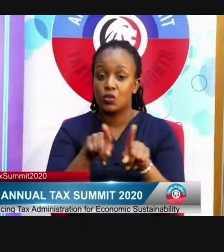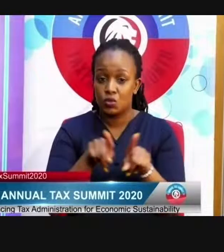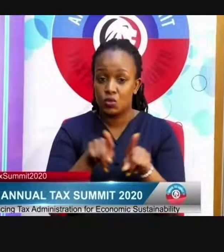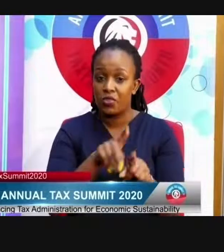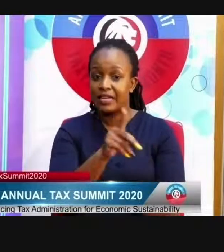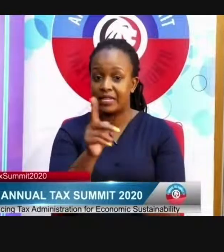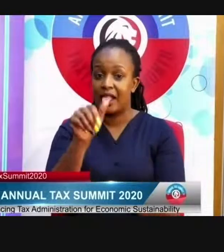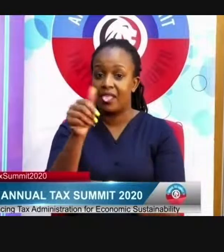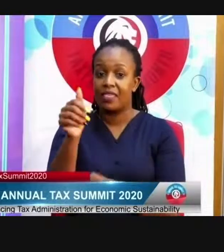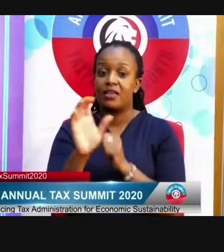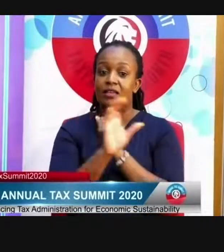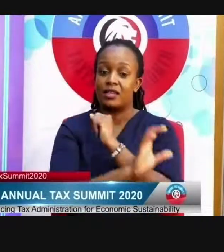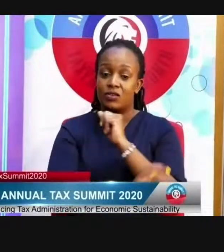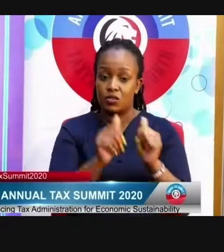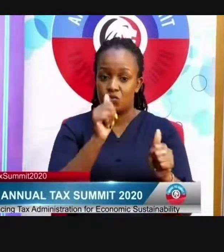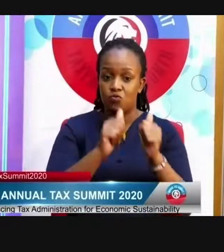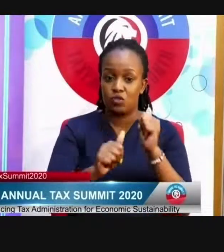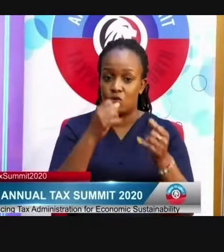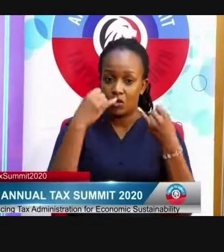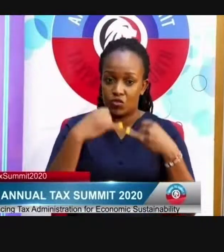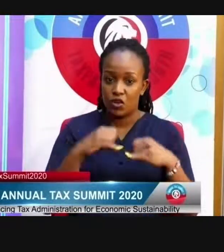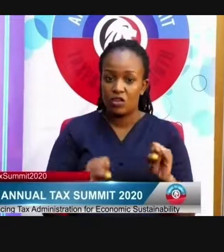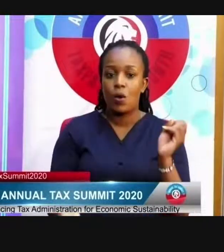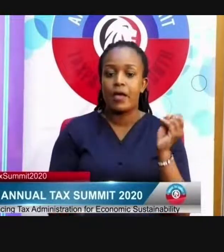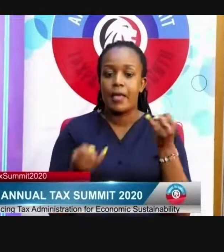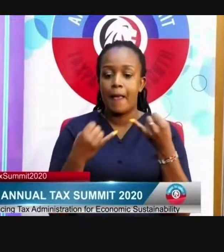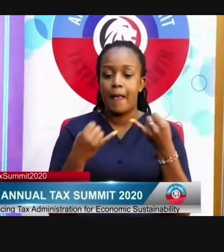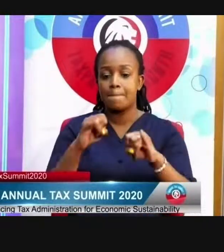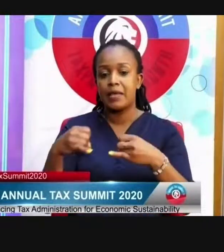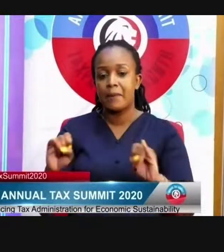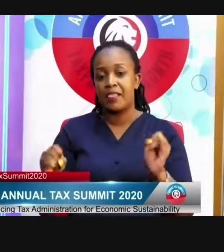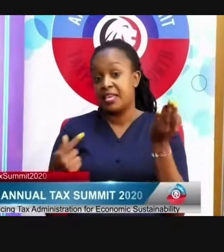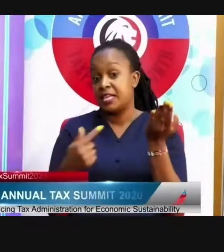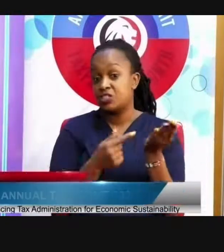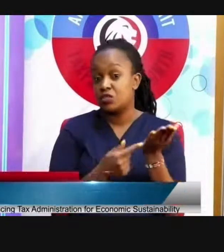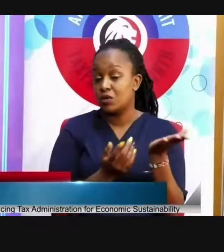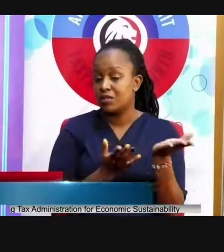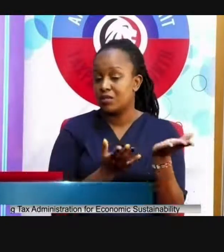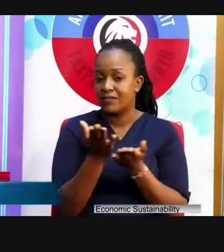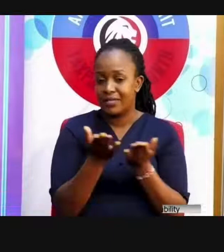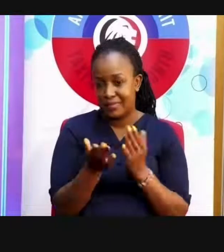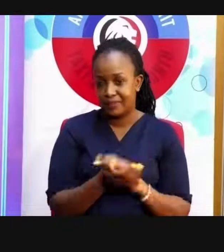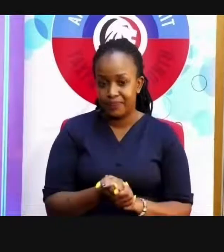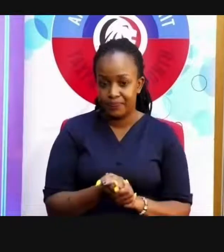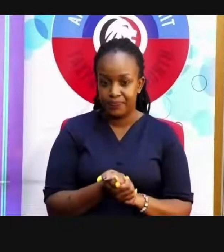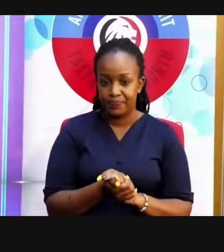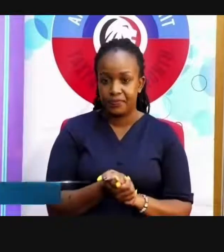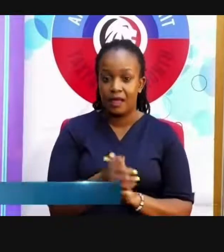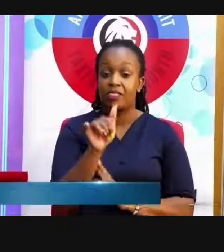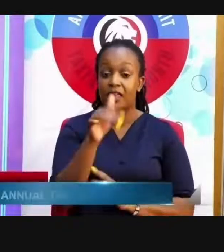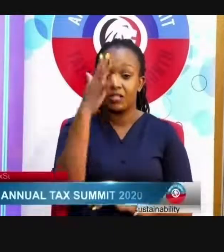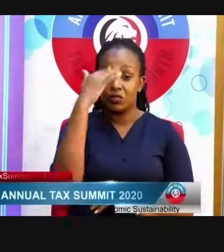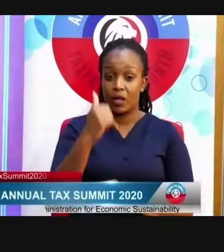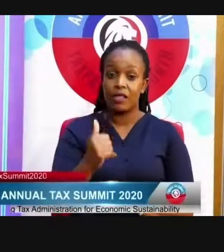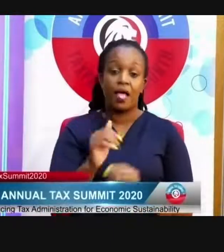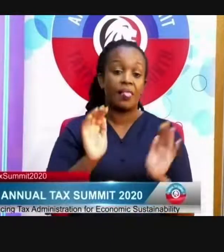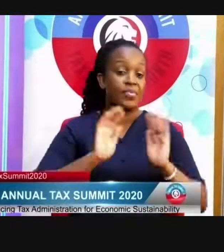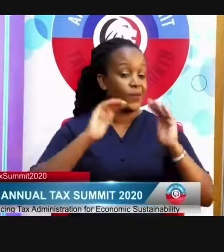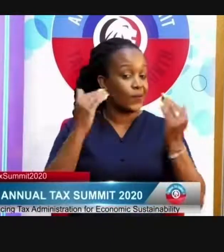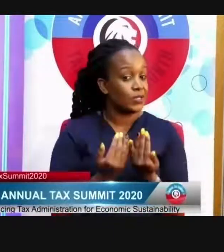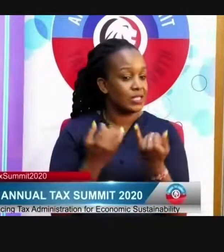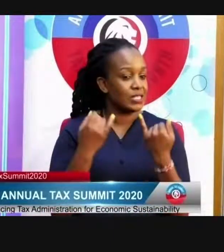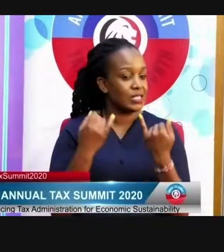have brought out guidelines for countries who wants to introduce digital services tax while the world is still deciding how to tax this